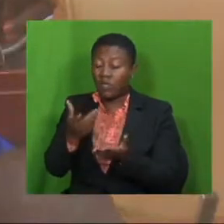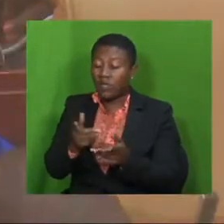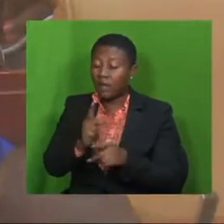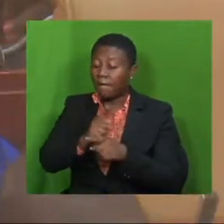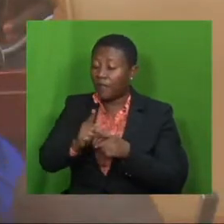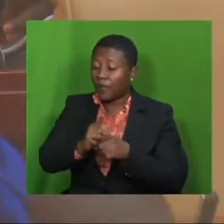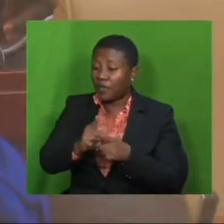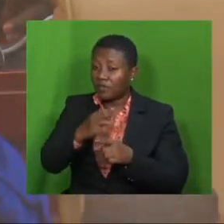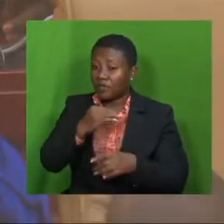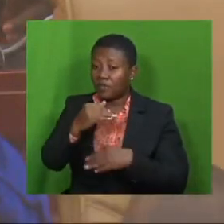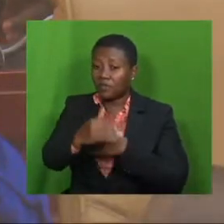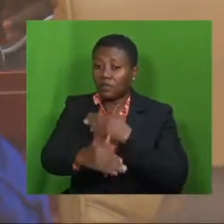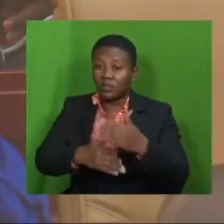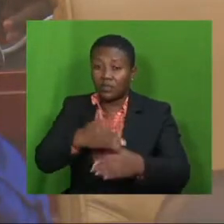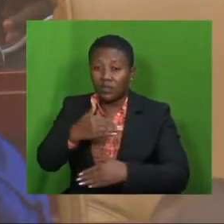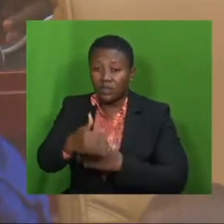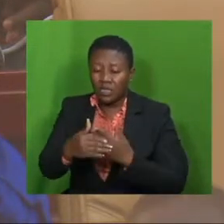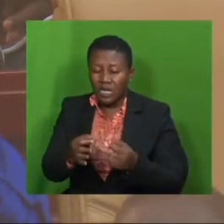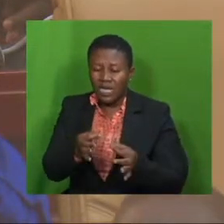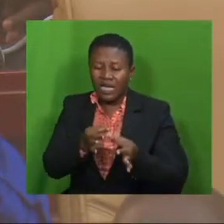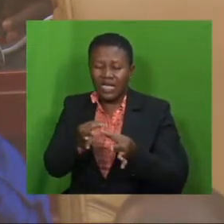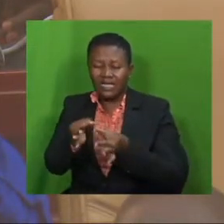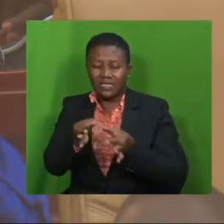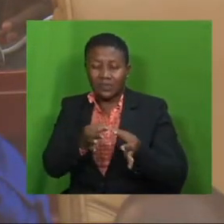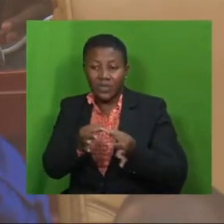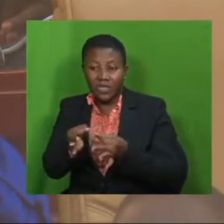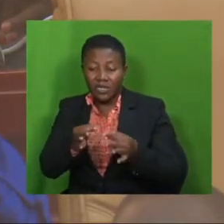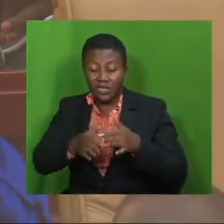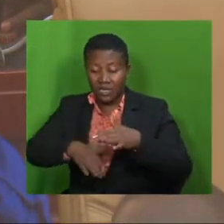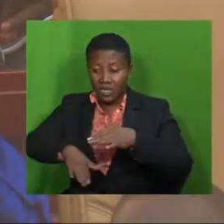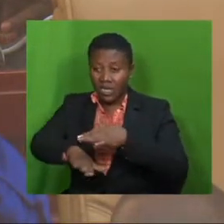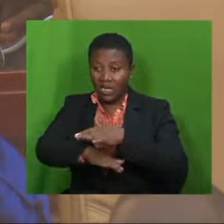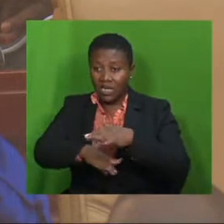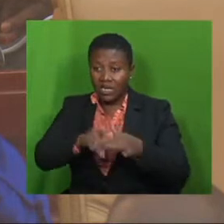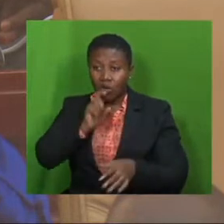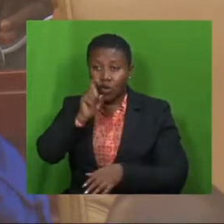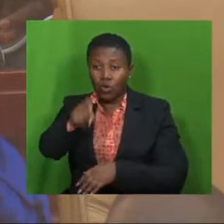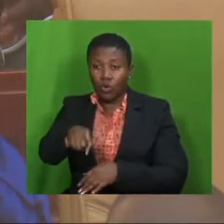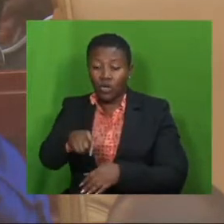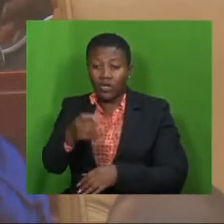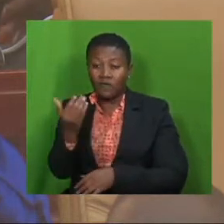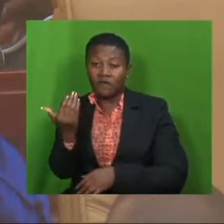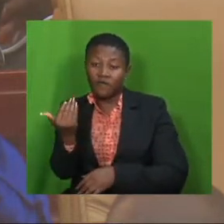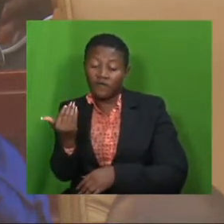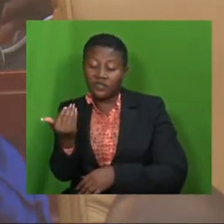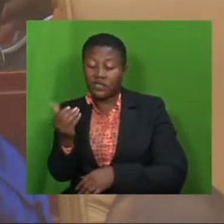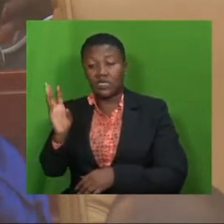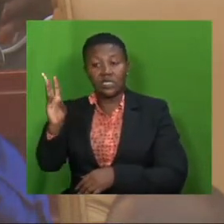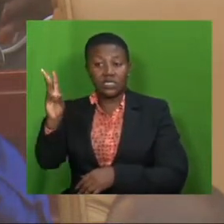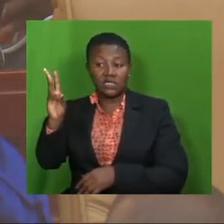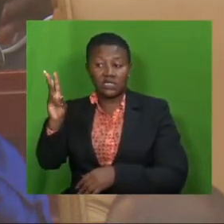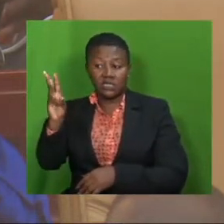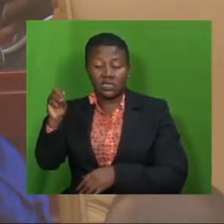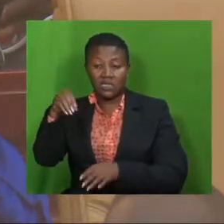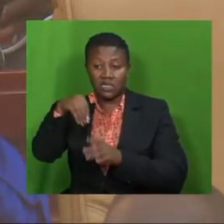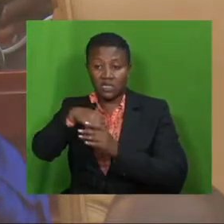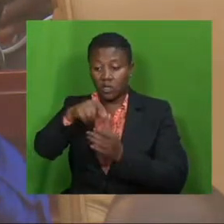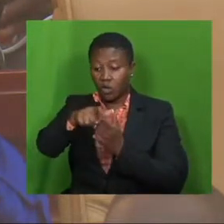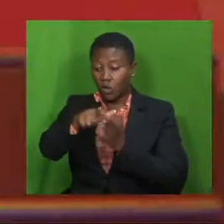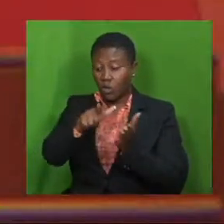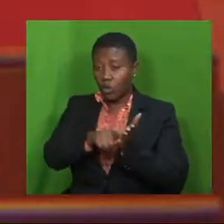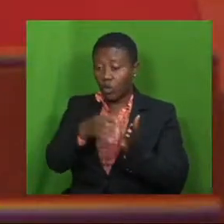procedure detailed out under Orders 15 and 16 of the Standing Orders of the